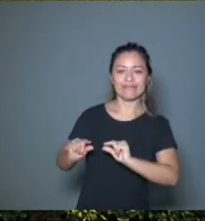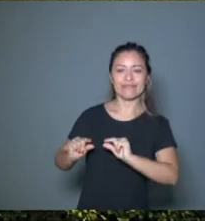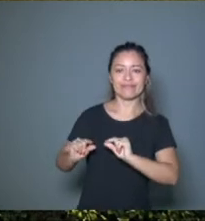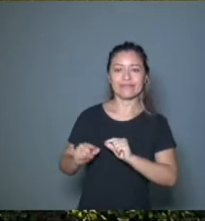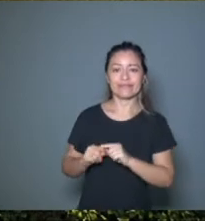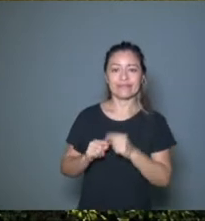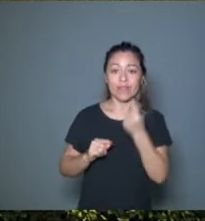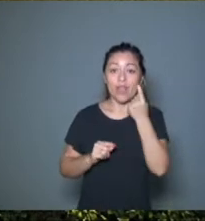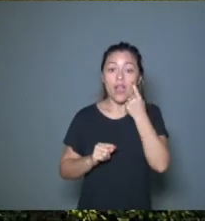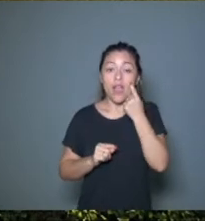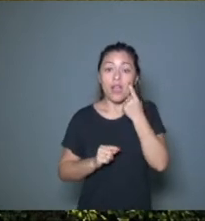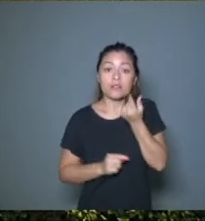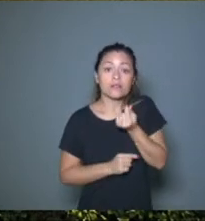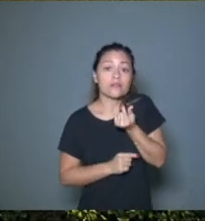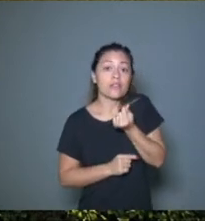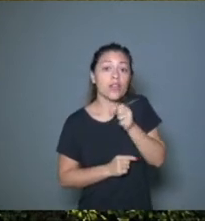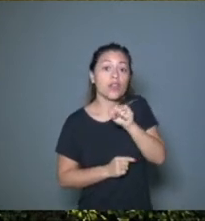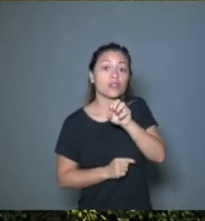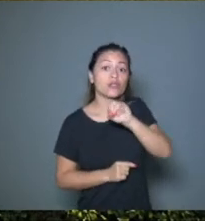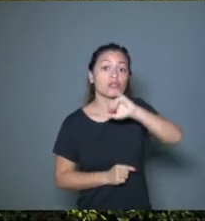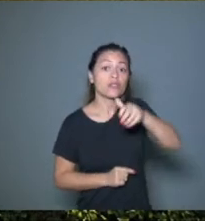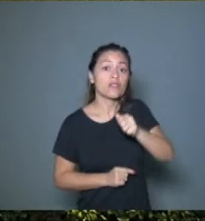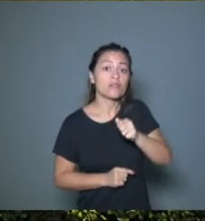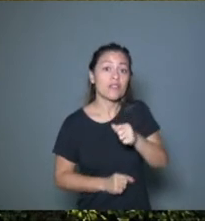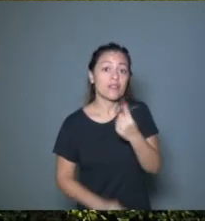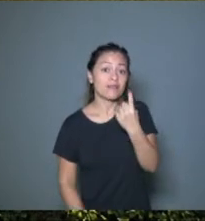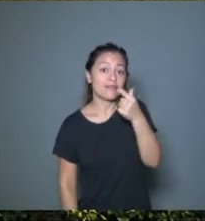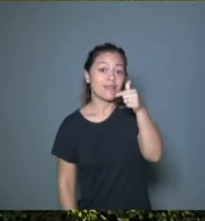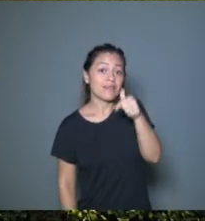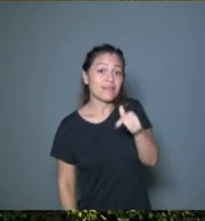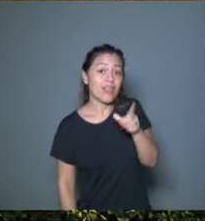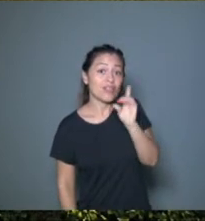The soybean price, just look at the soybean prices today.